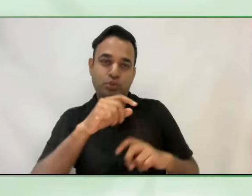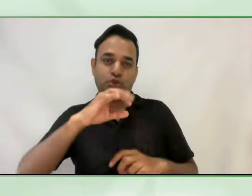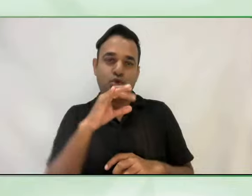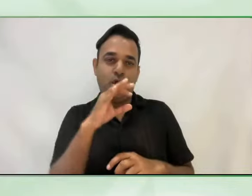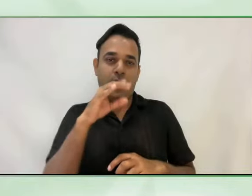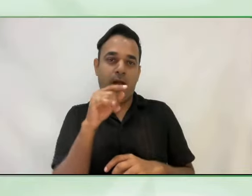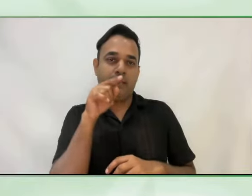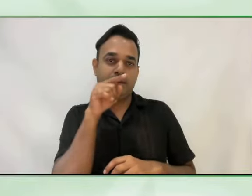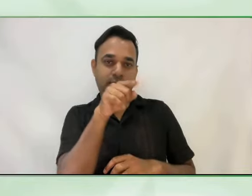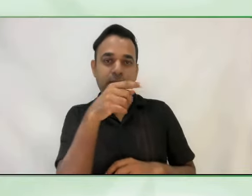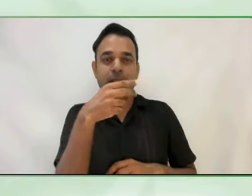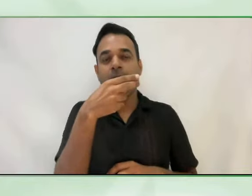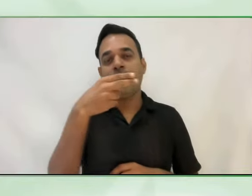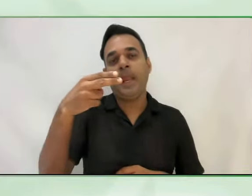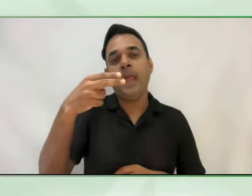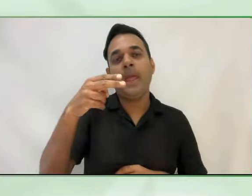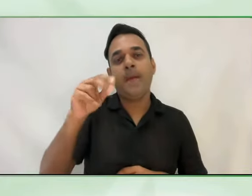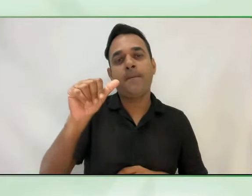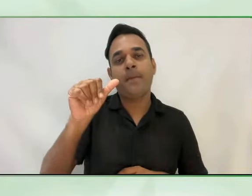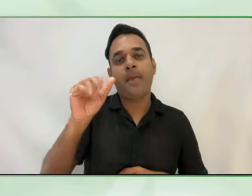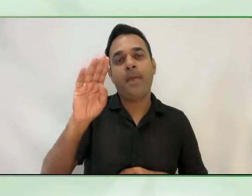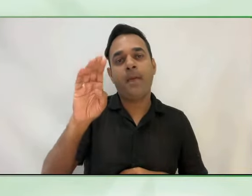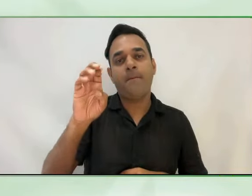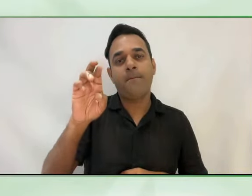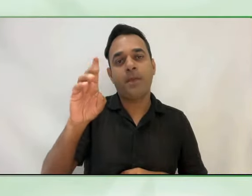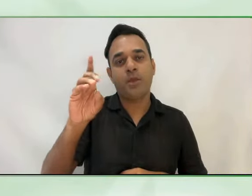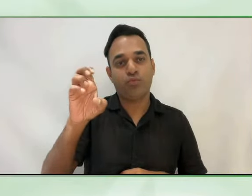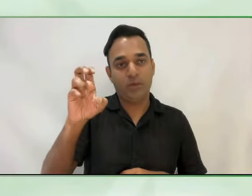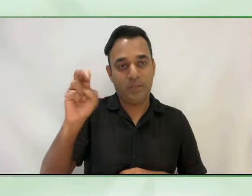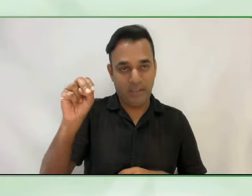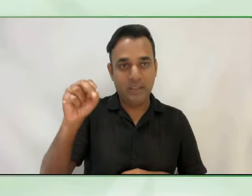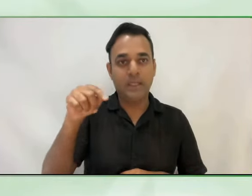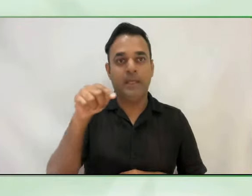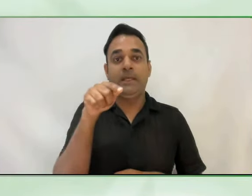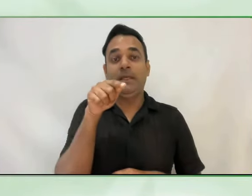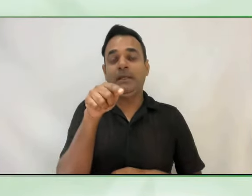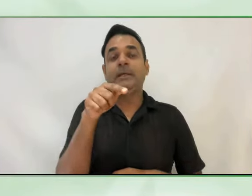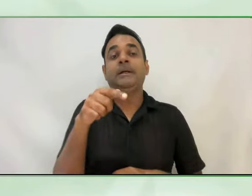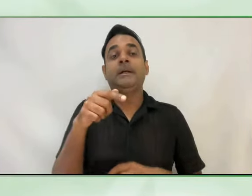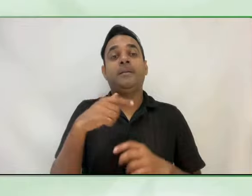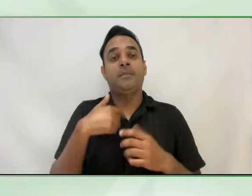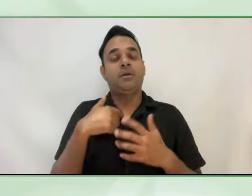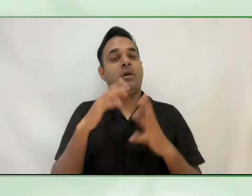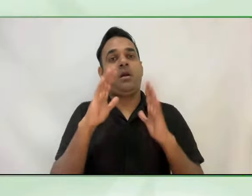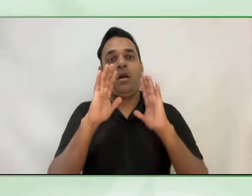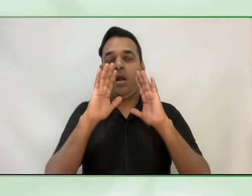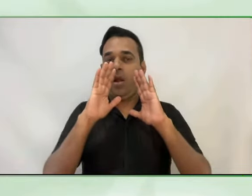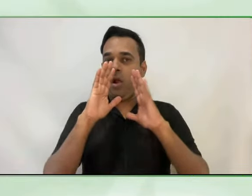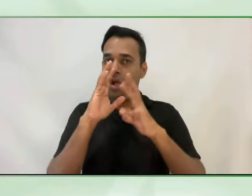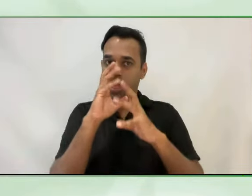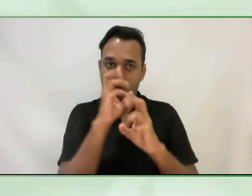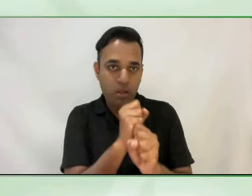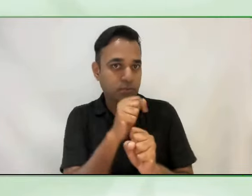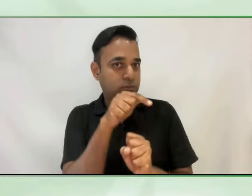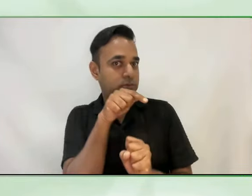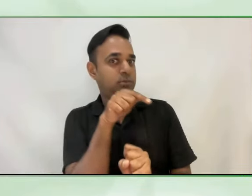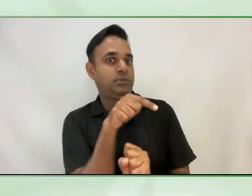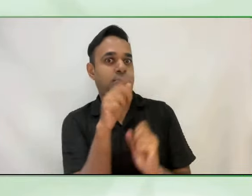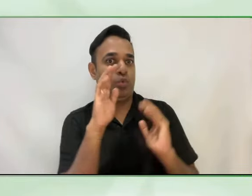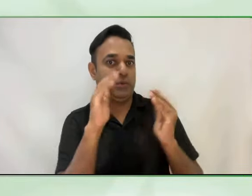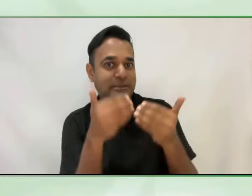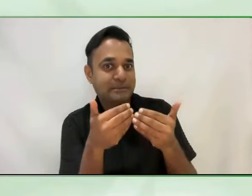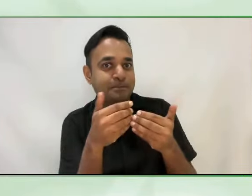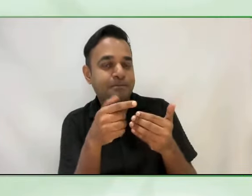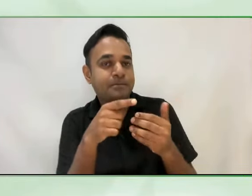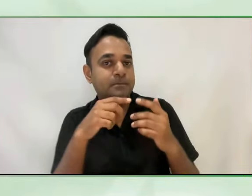people's lives. So I did a lot of work in Scotland, working directly with autistic people, working with their families, but also